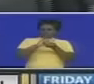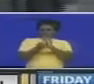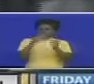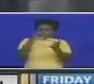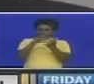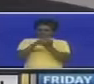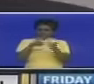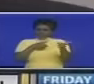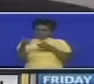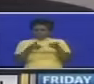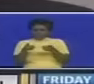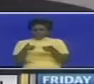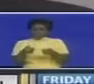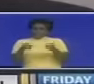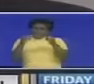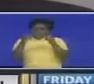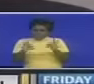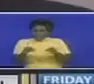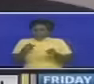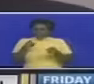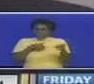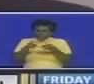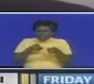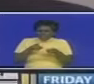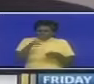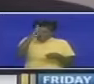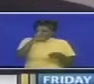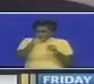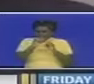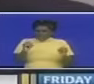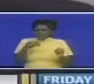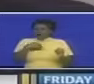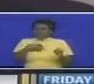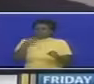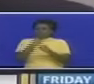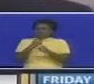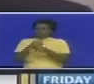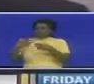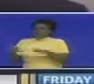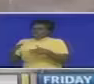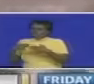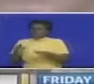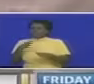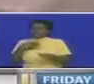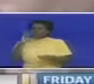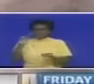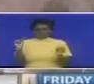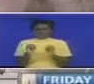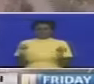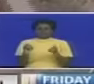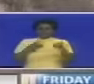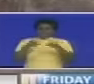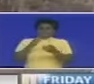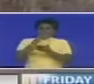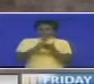sector around. And if you don't take tourism seriously, there'll be a lot of job losses, and we would hate to see that. The tourism sector